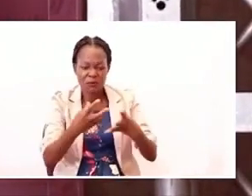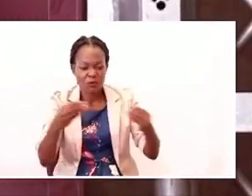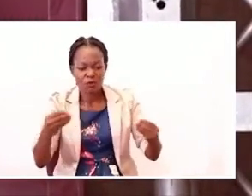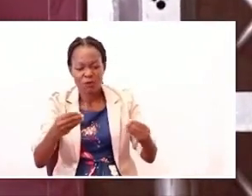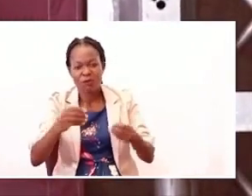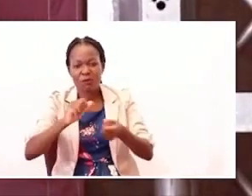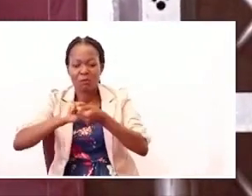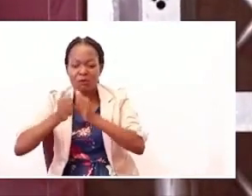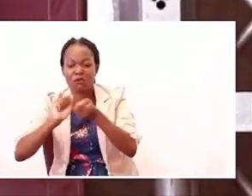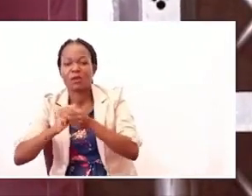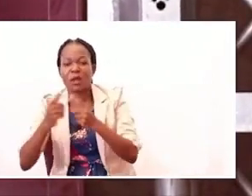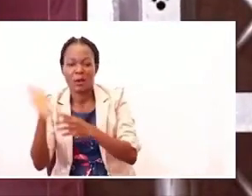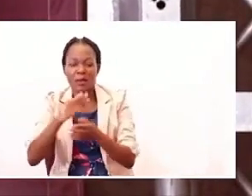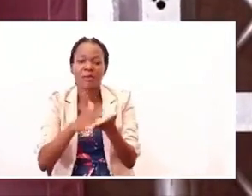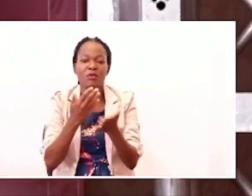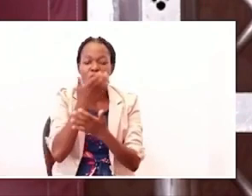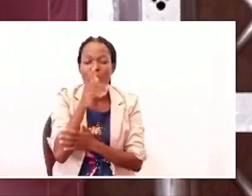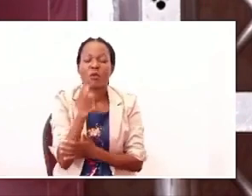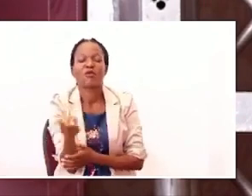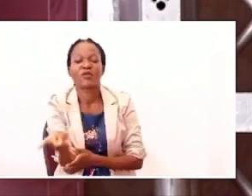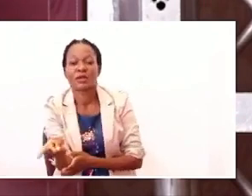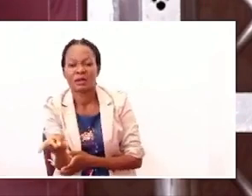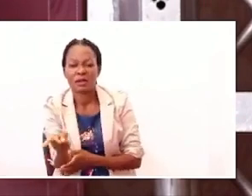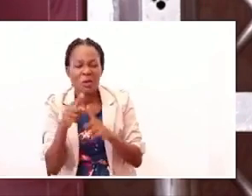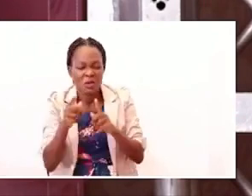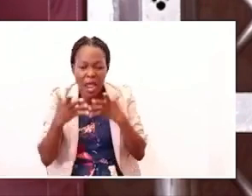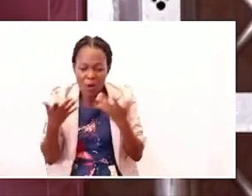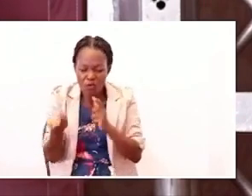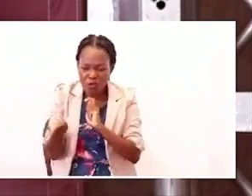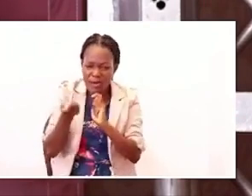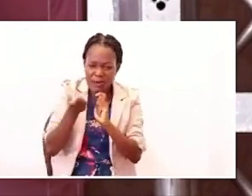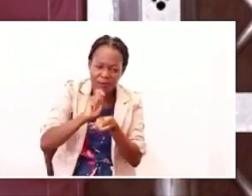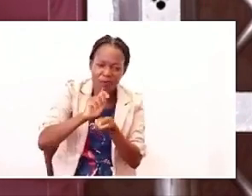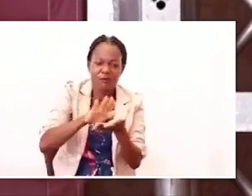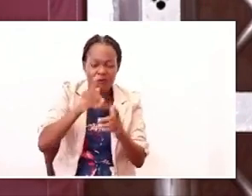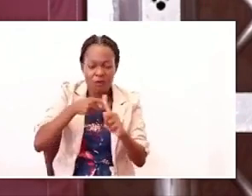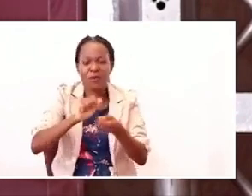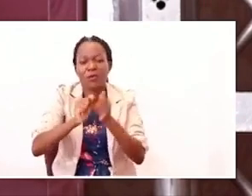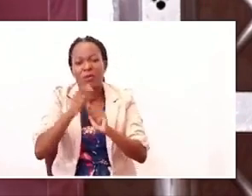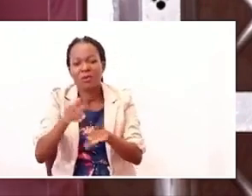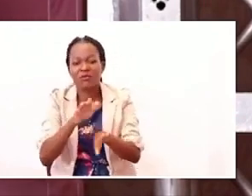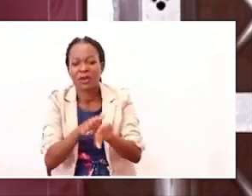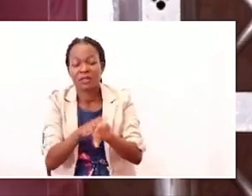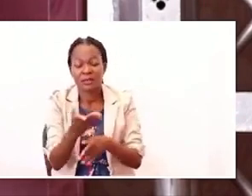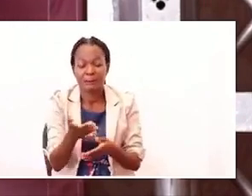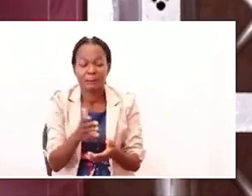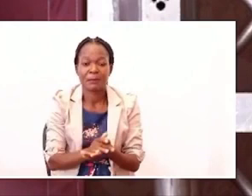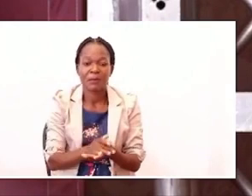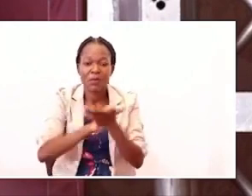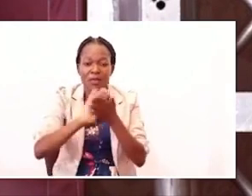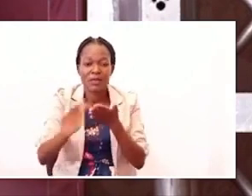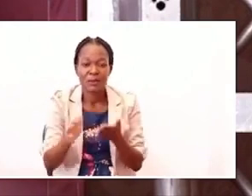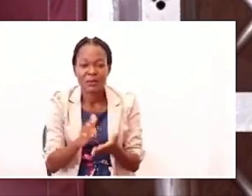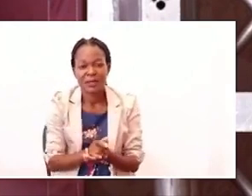to those shocks and to recover from those shocks quickly enough and sufficiently enough